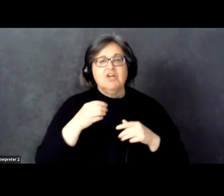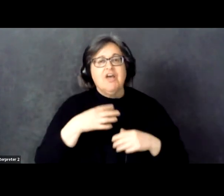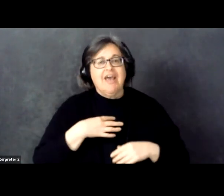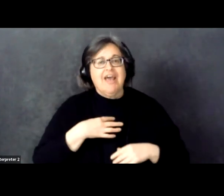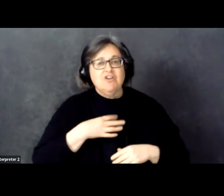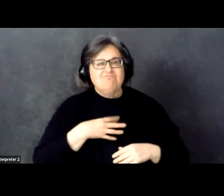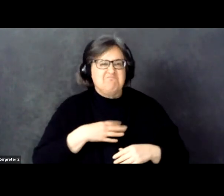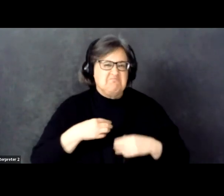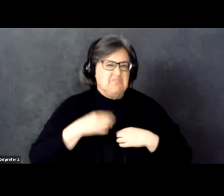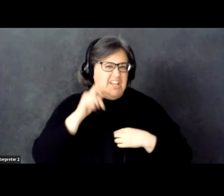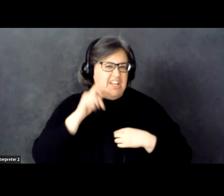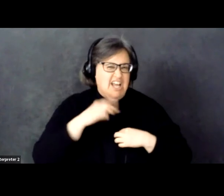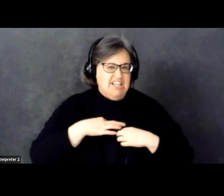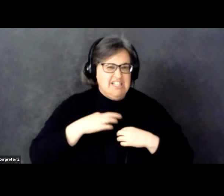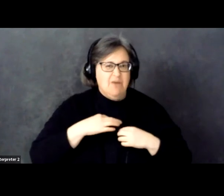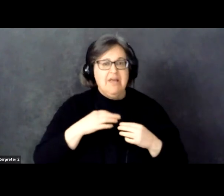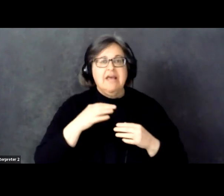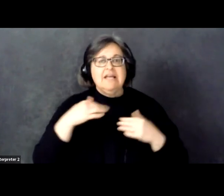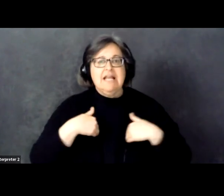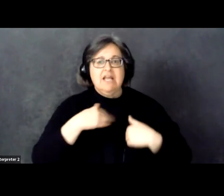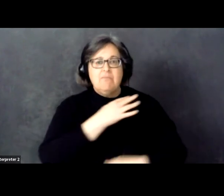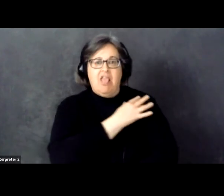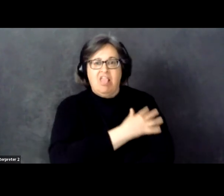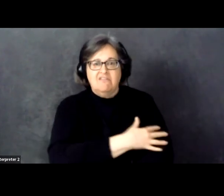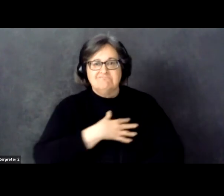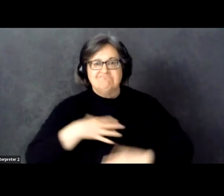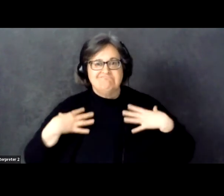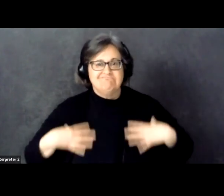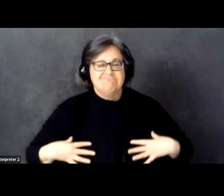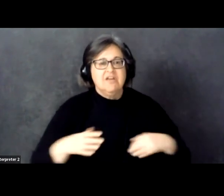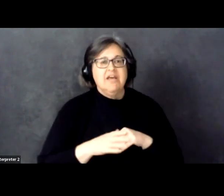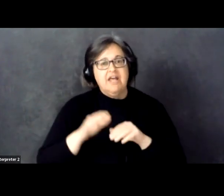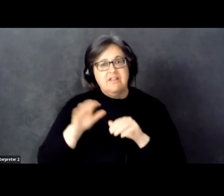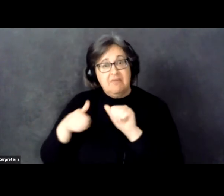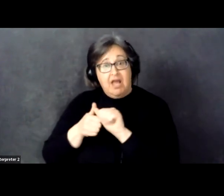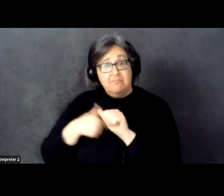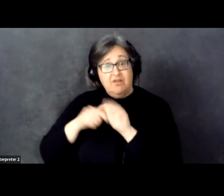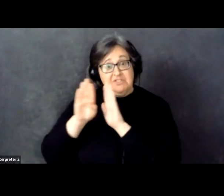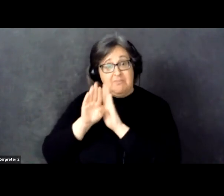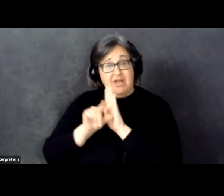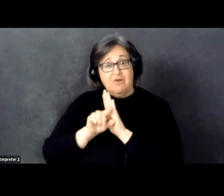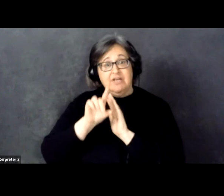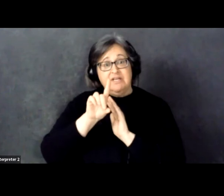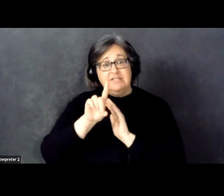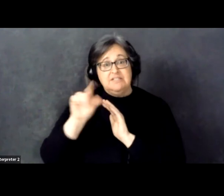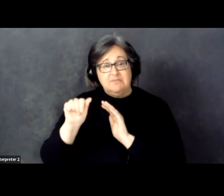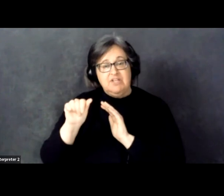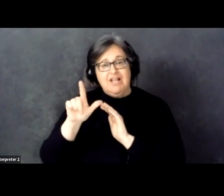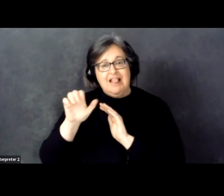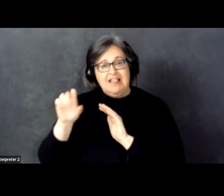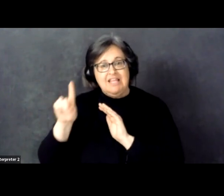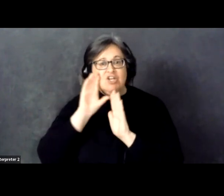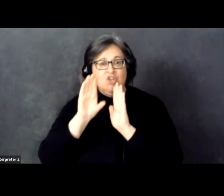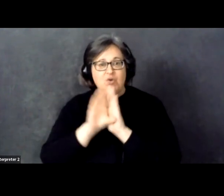print sweater. In my virtual background appears the Disability Lead logo, which is a one-lined typeface made up of text